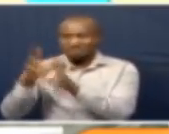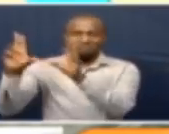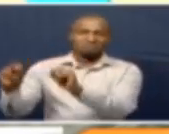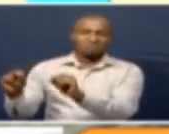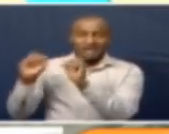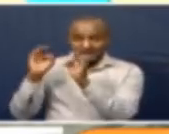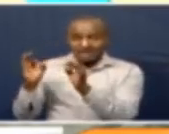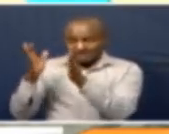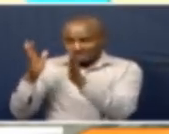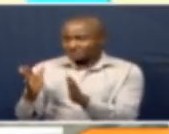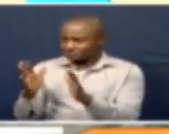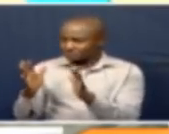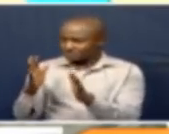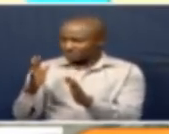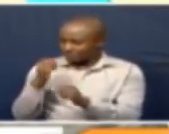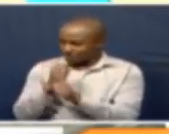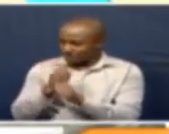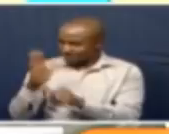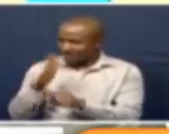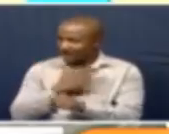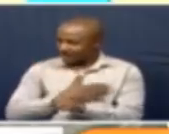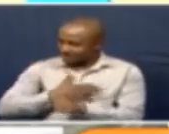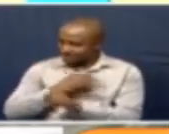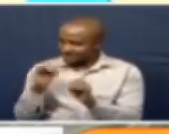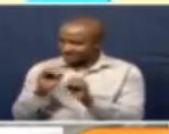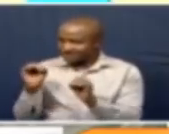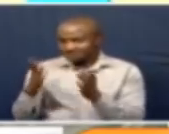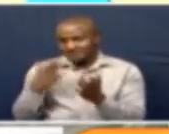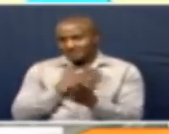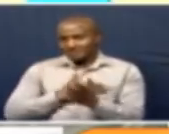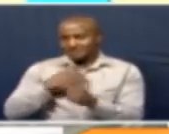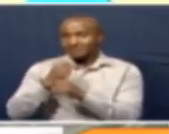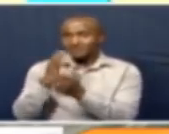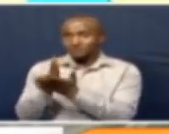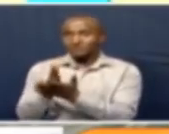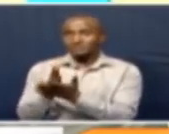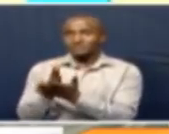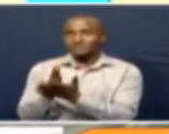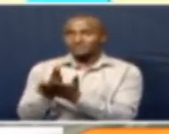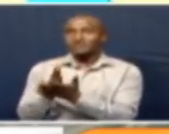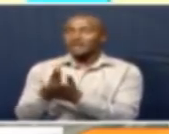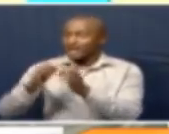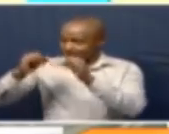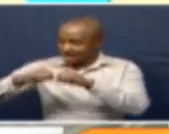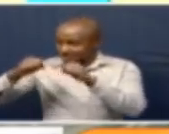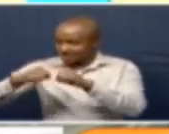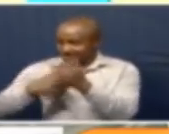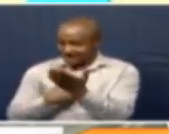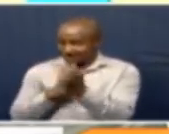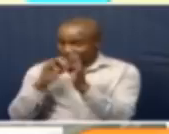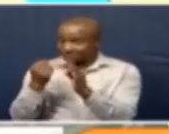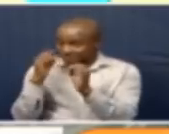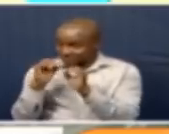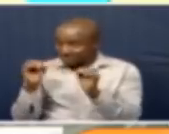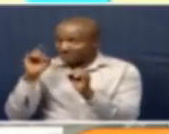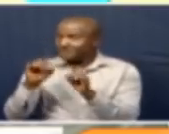does not appreciate you for the worth or the value that you bring, make sure that step number one, there is an agreement. If you don't understand it, seek